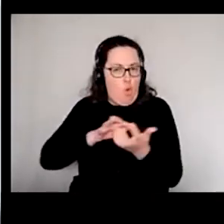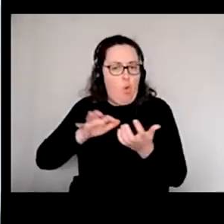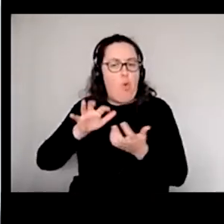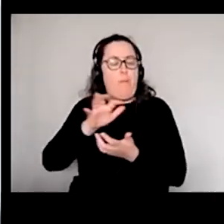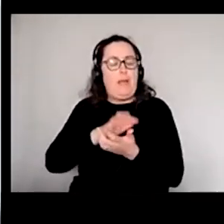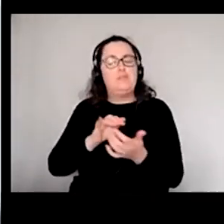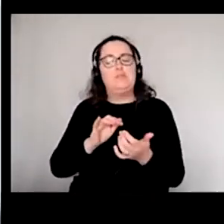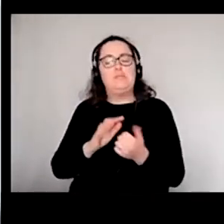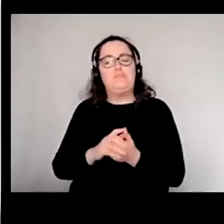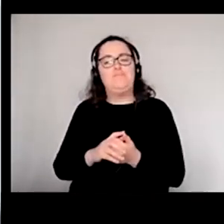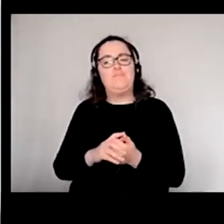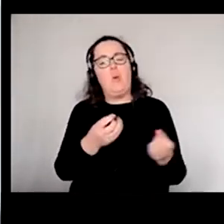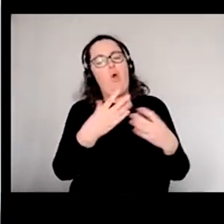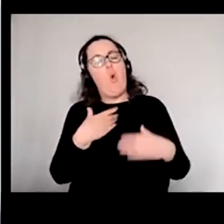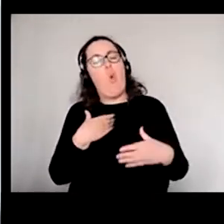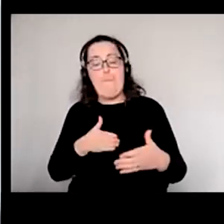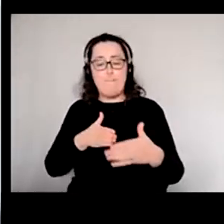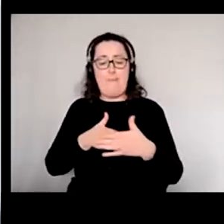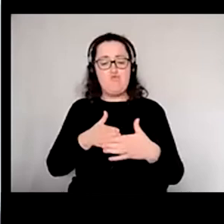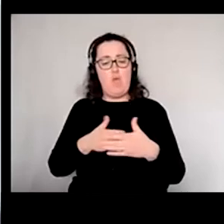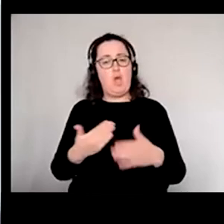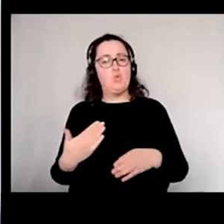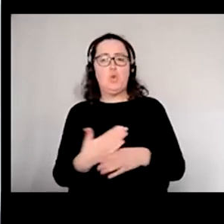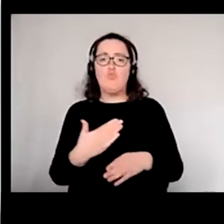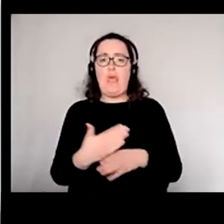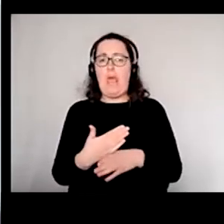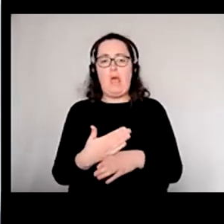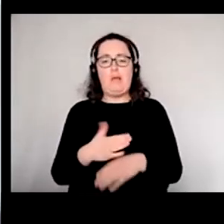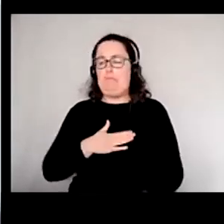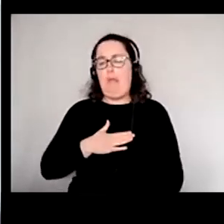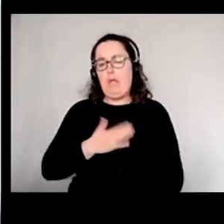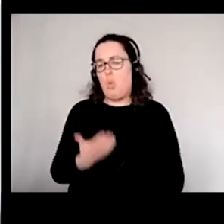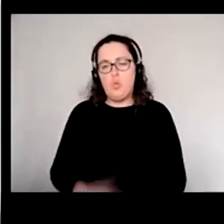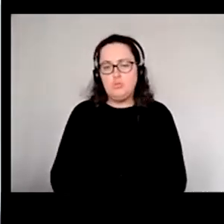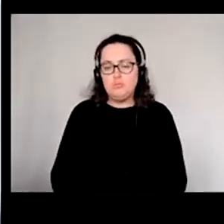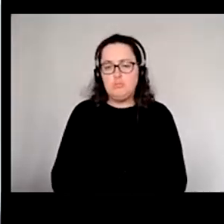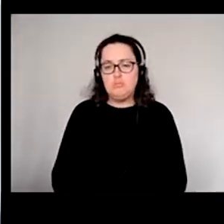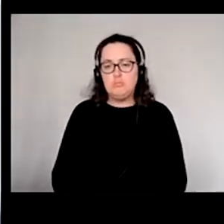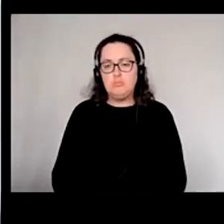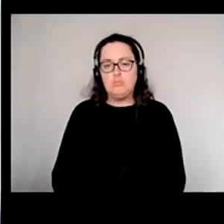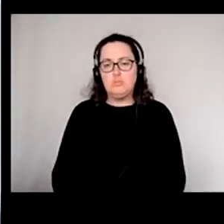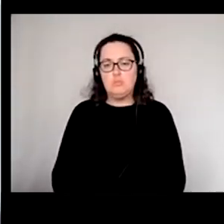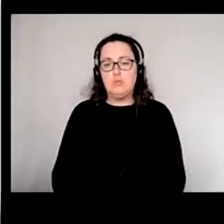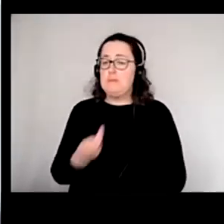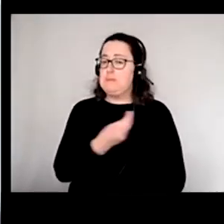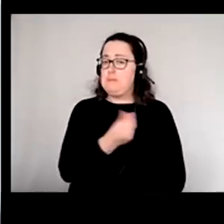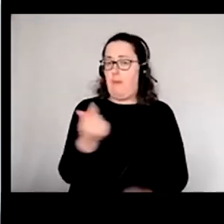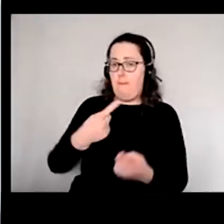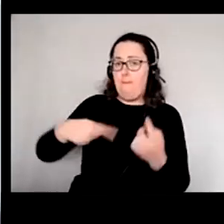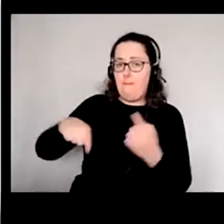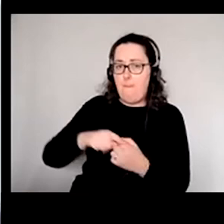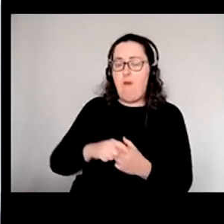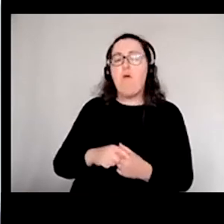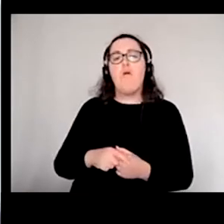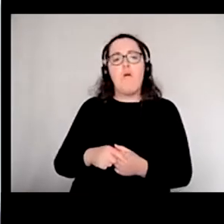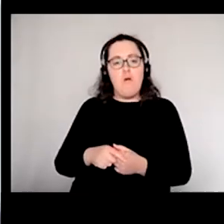say, well, it would be a barrier to my career. I just don't want to go down that road. at all. I think some of us who do go down that road,